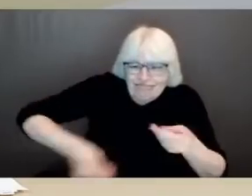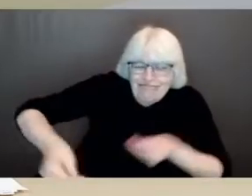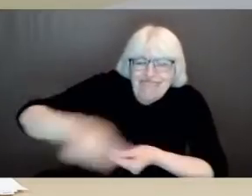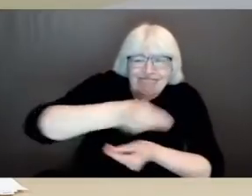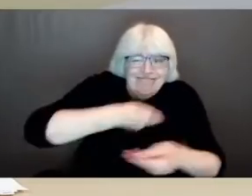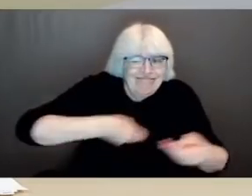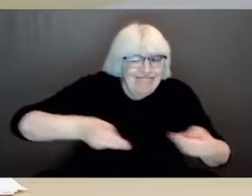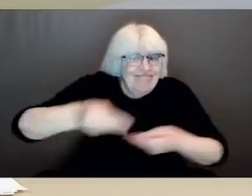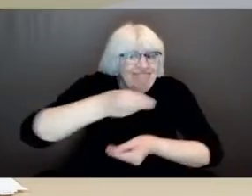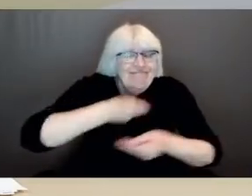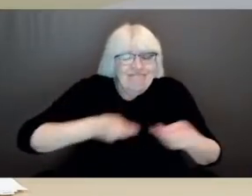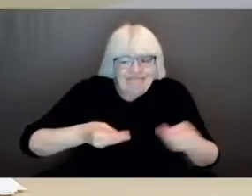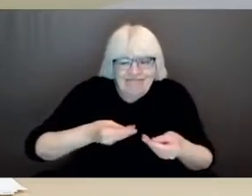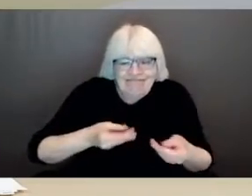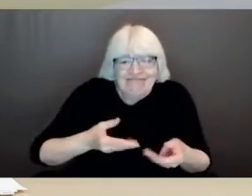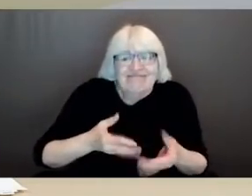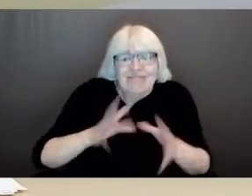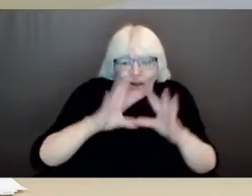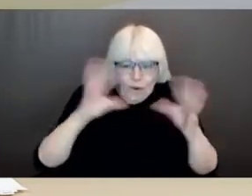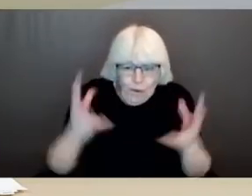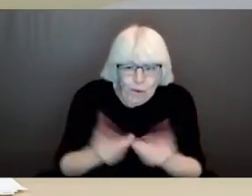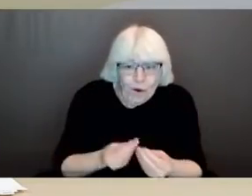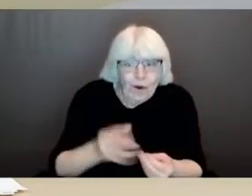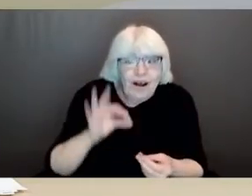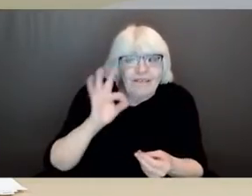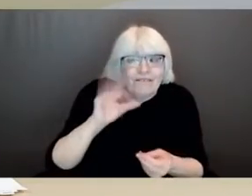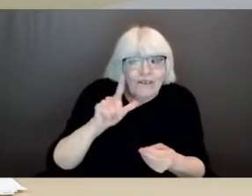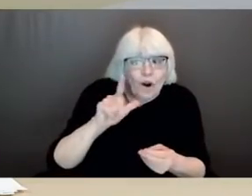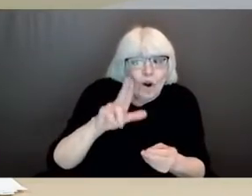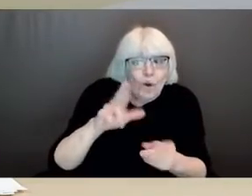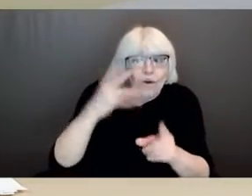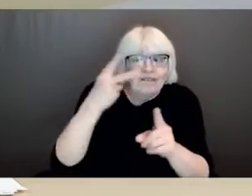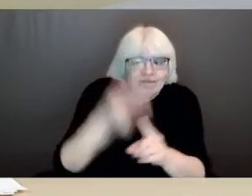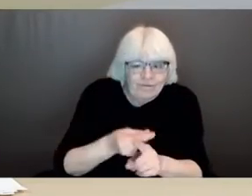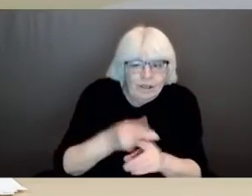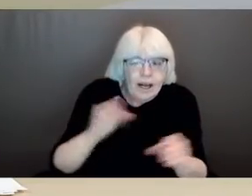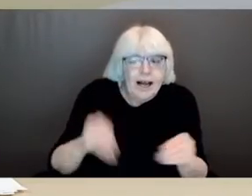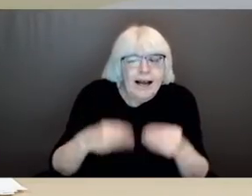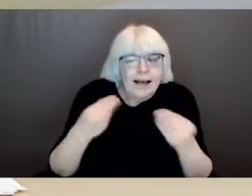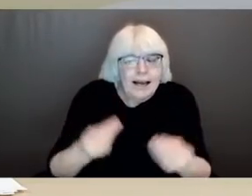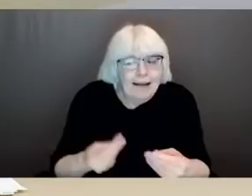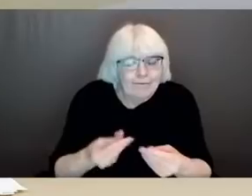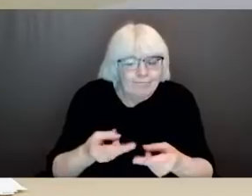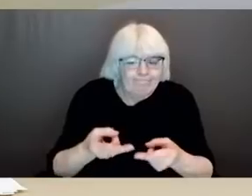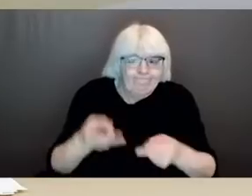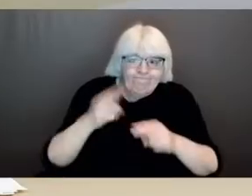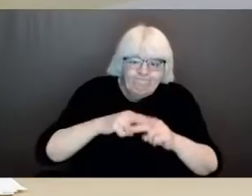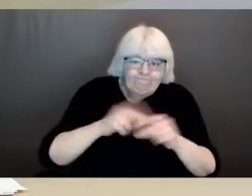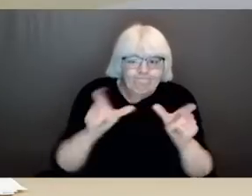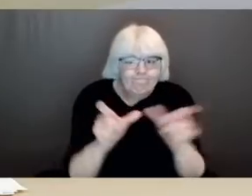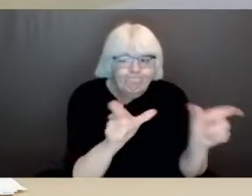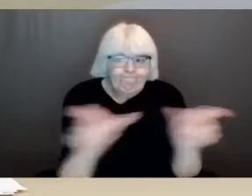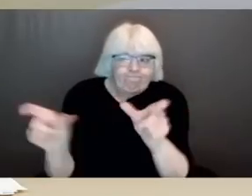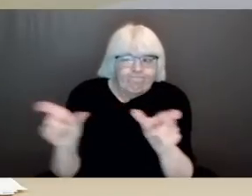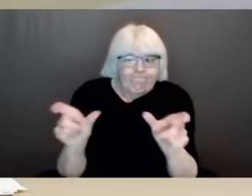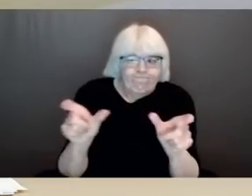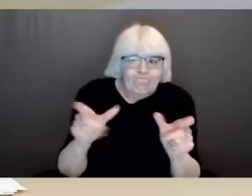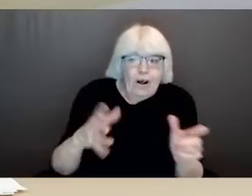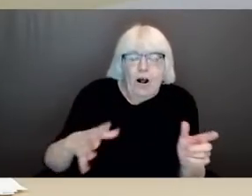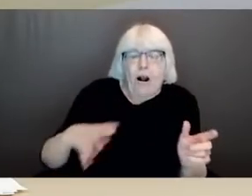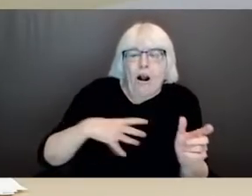flu vaccine is meant to give our immune system a boost each year to be ready in case we are exposed to the influenza virus.